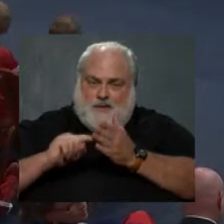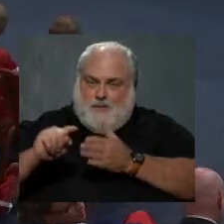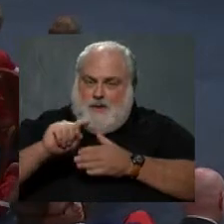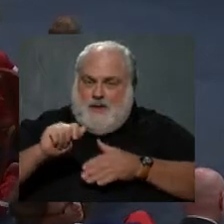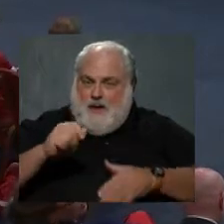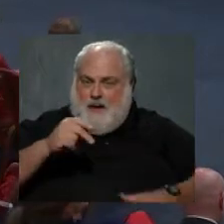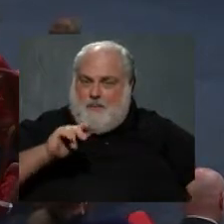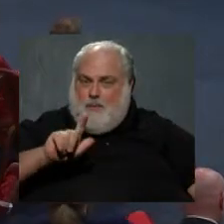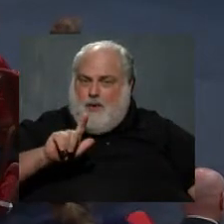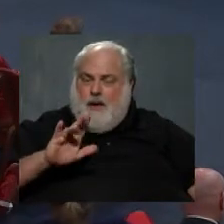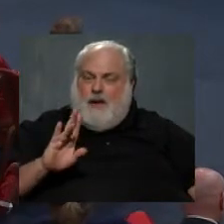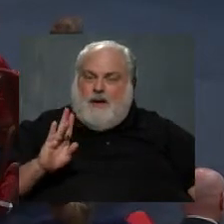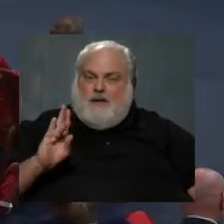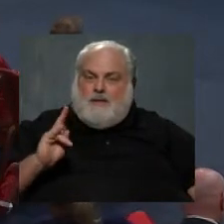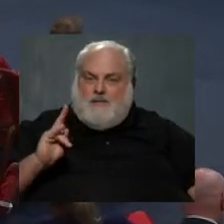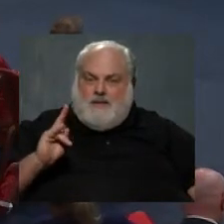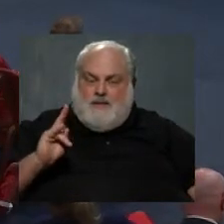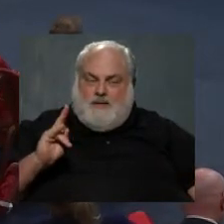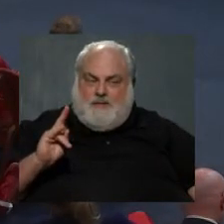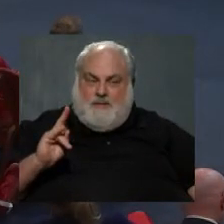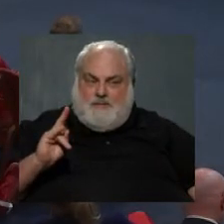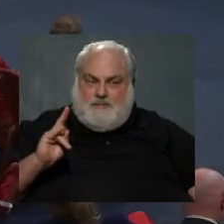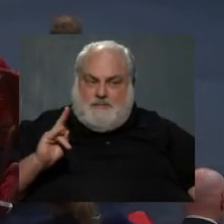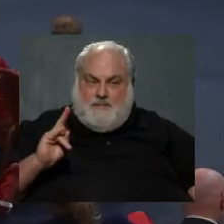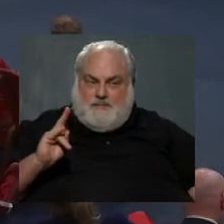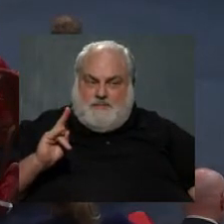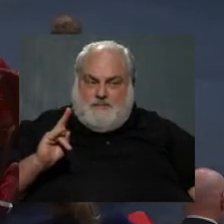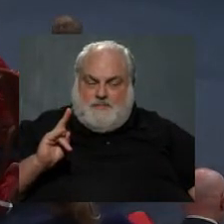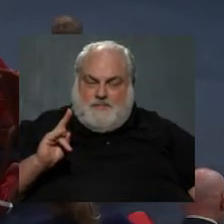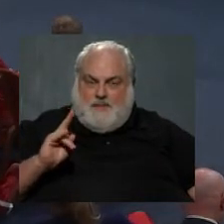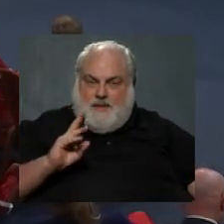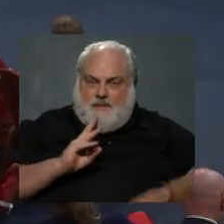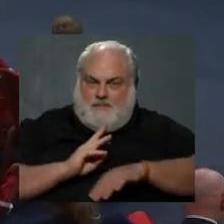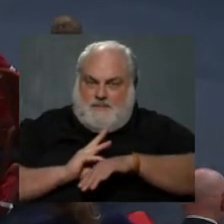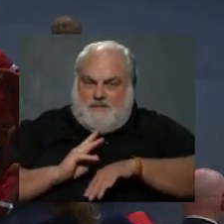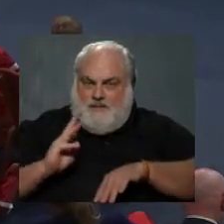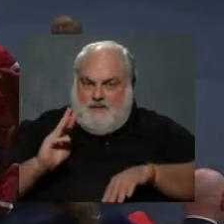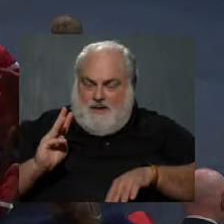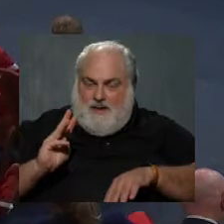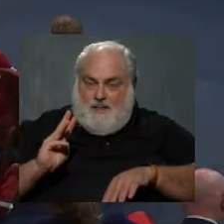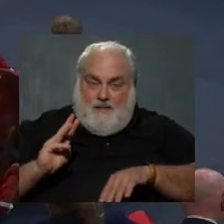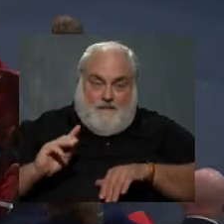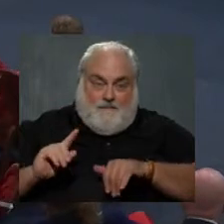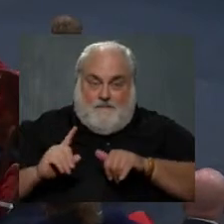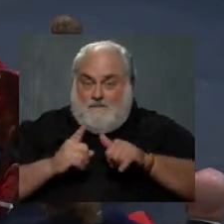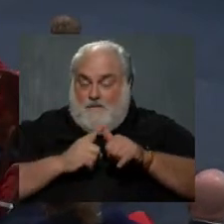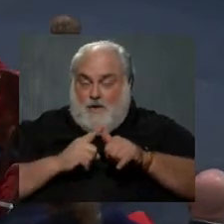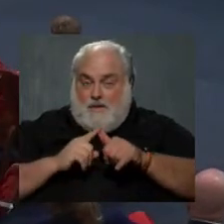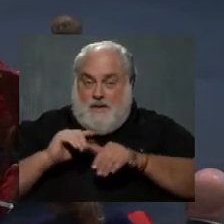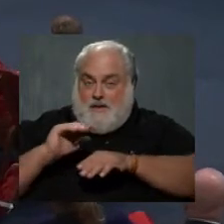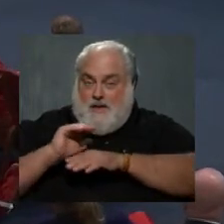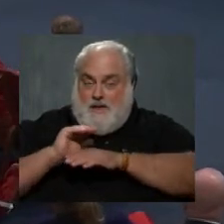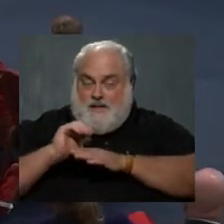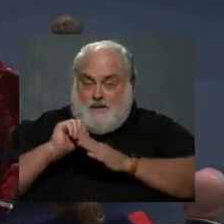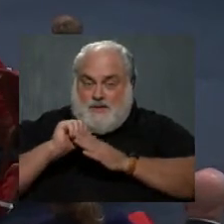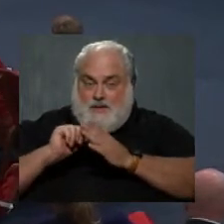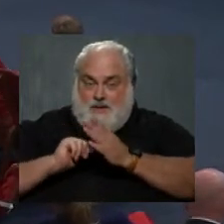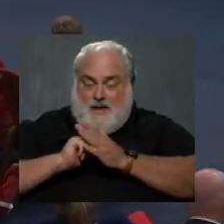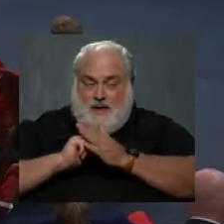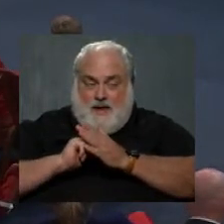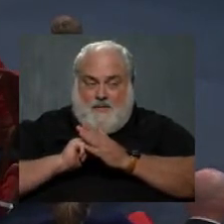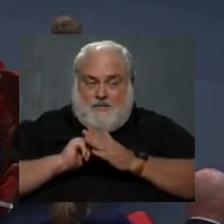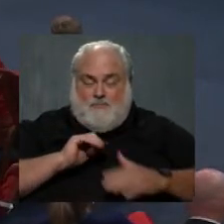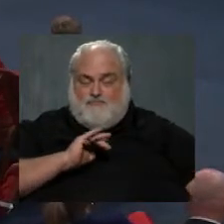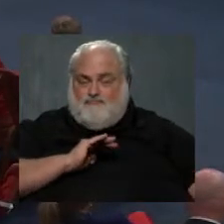17th Board of Directors meeting, which will occur at 6 o'clock. And the first thing tonight is we have some